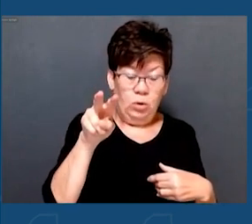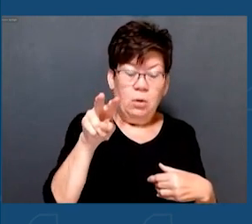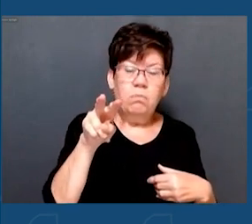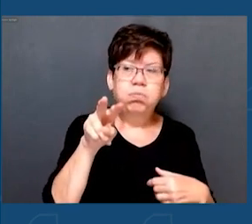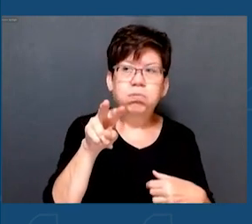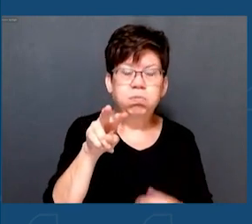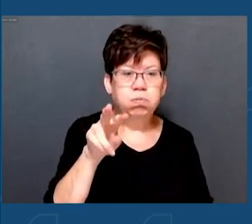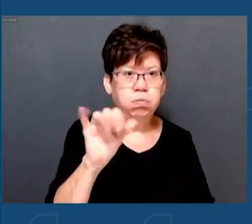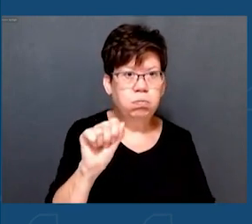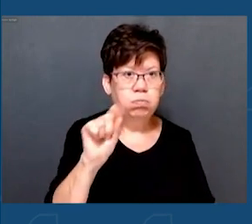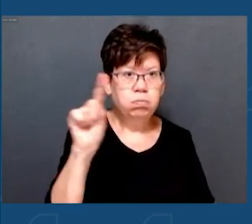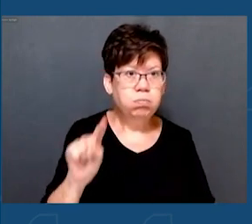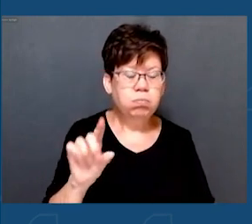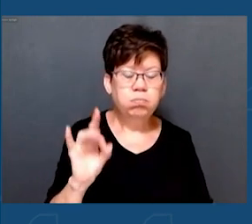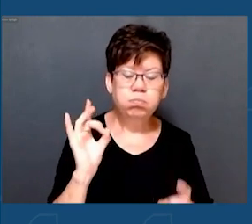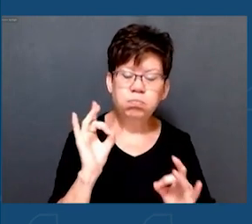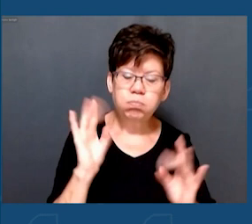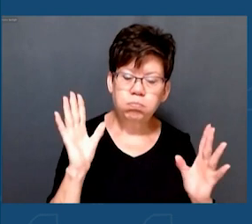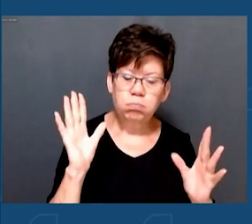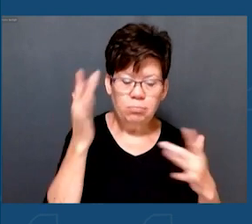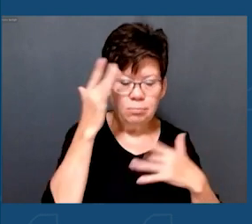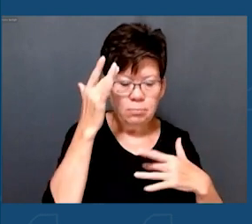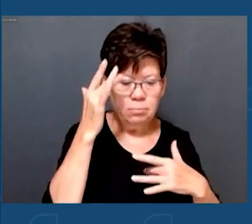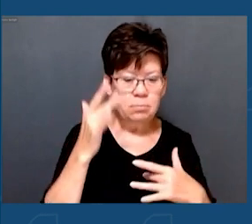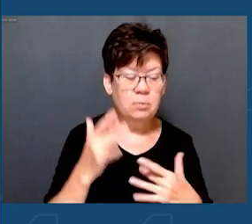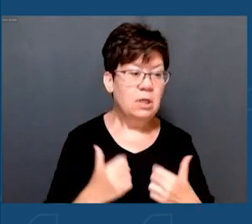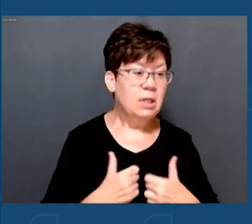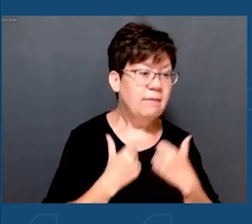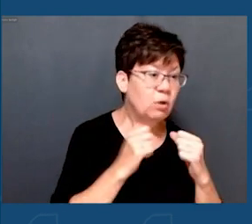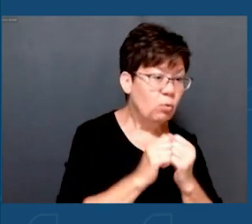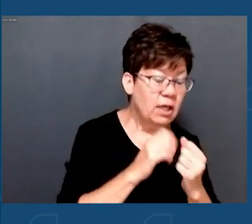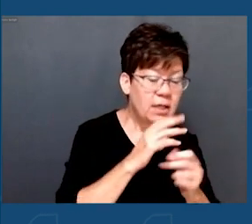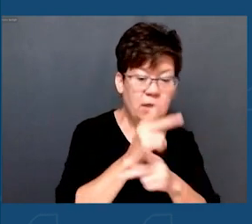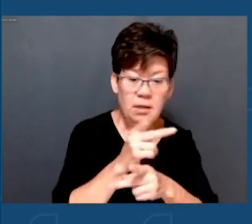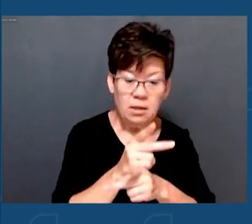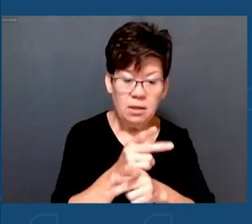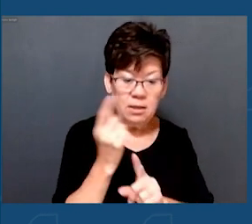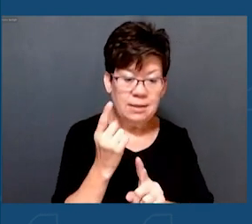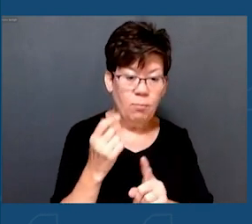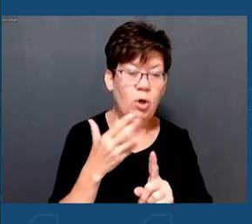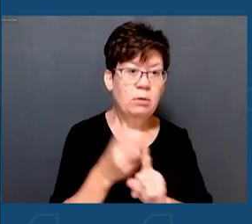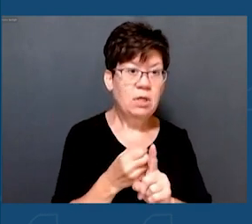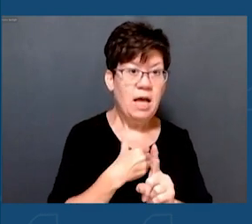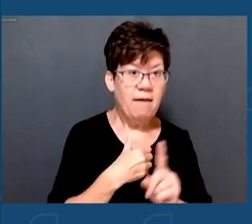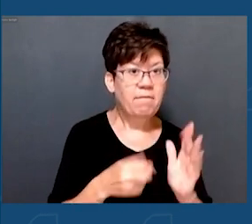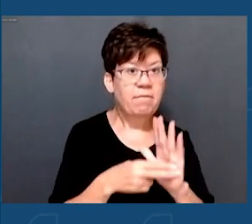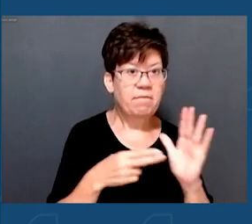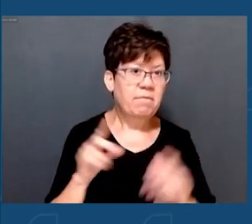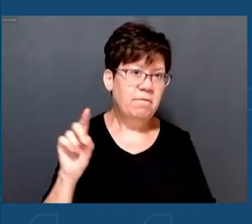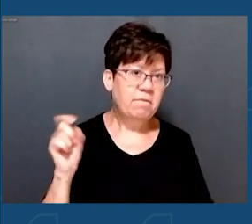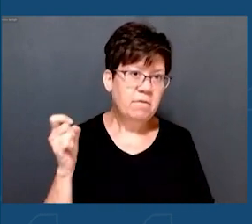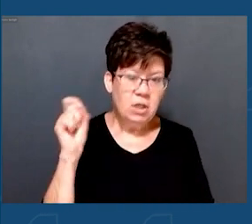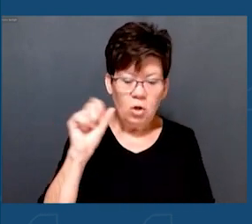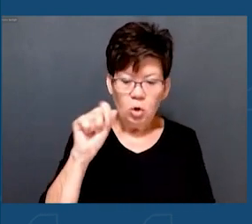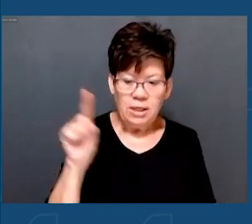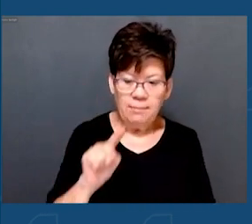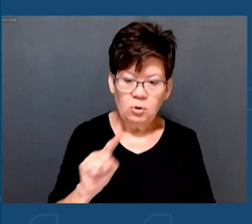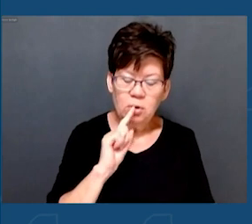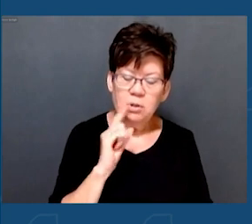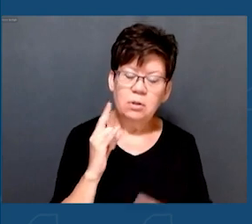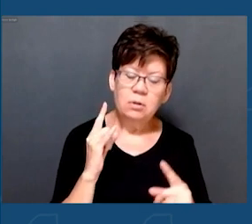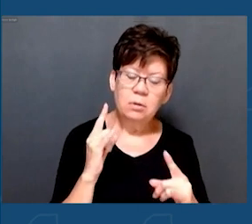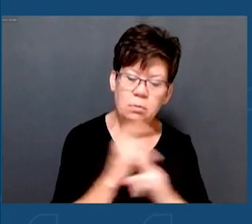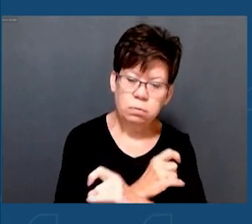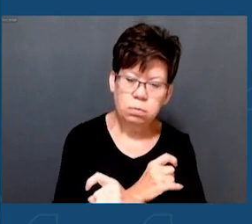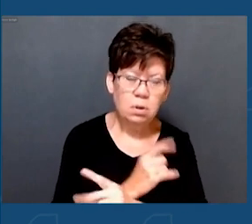horrible disease. And living with and caring for someone with Alzheimer's is complicated. It can often